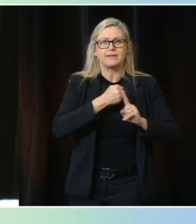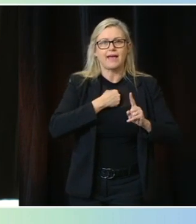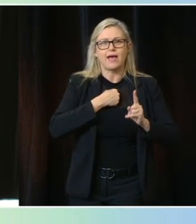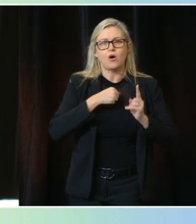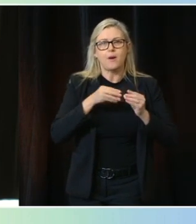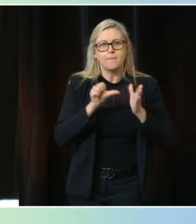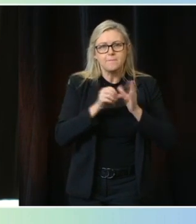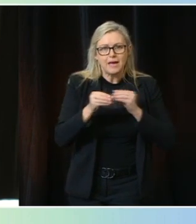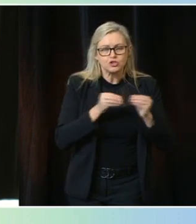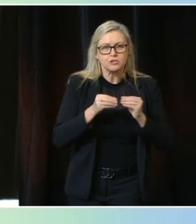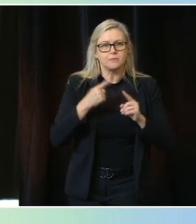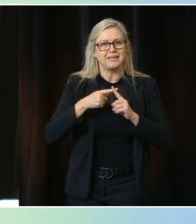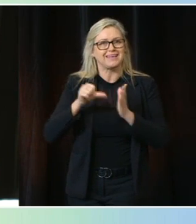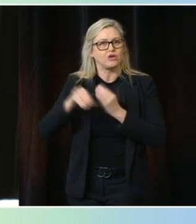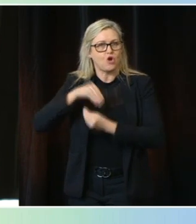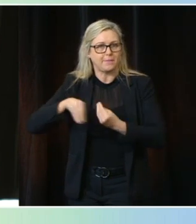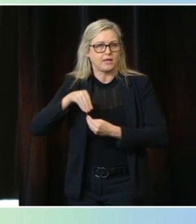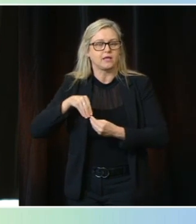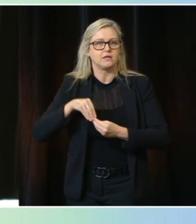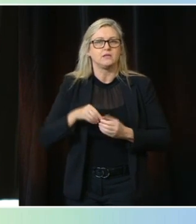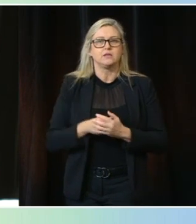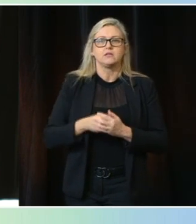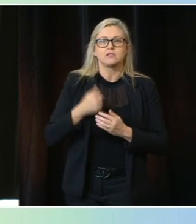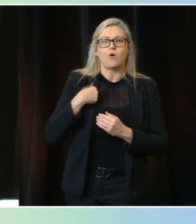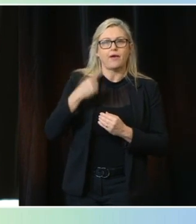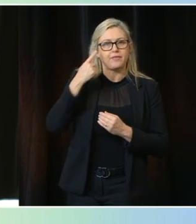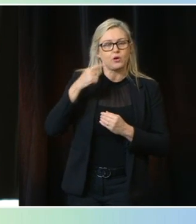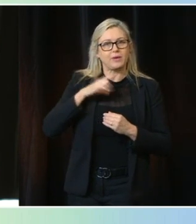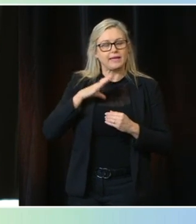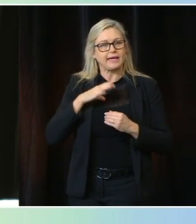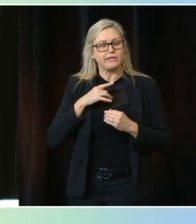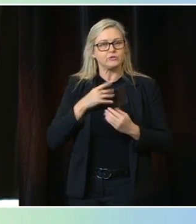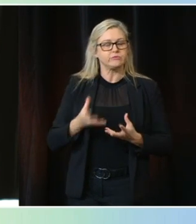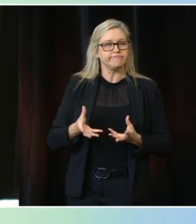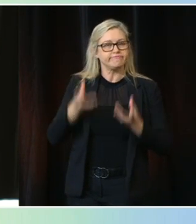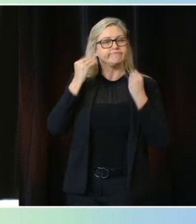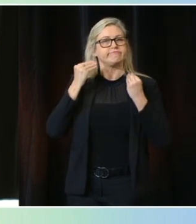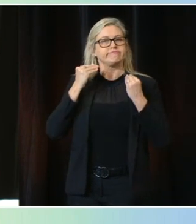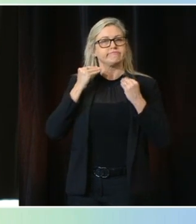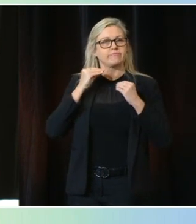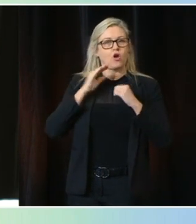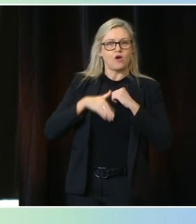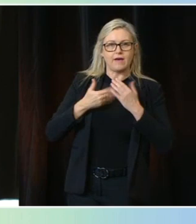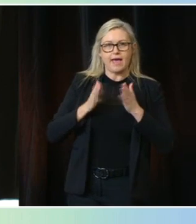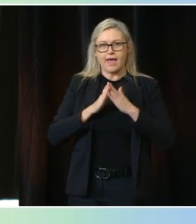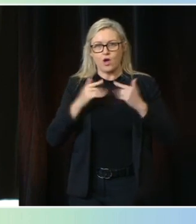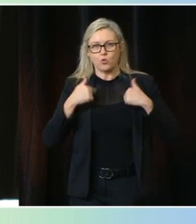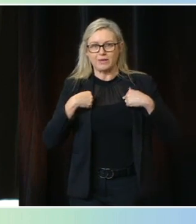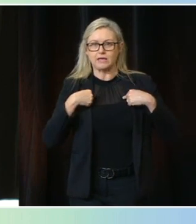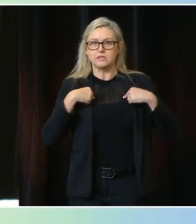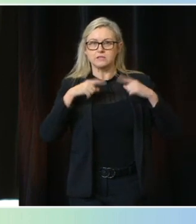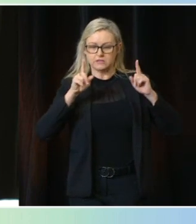respectfully ask that all of us take the context as read and assume that our respective starting positions